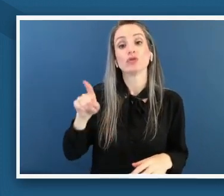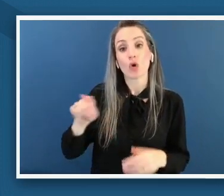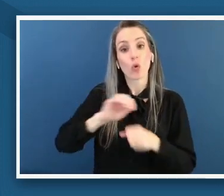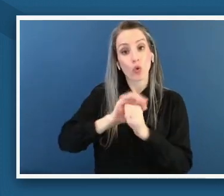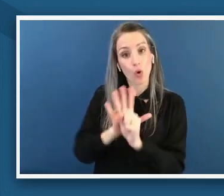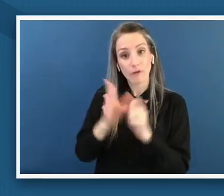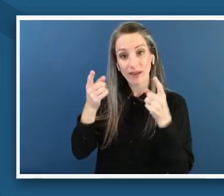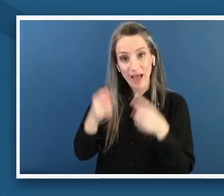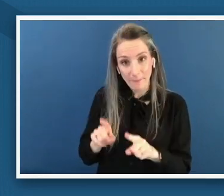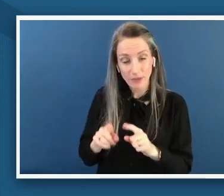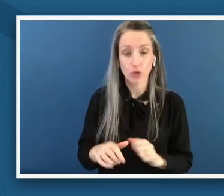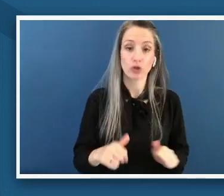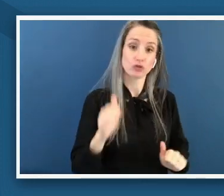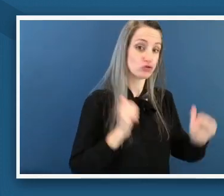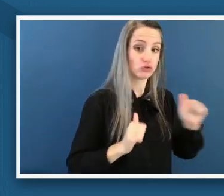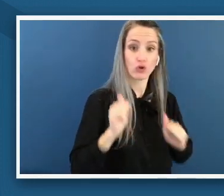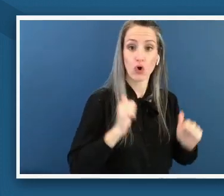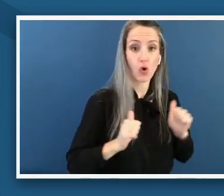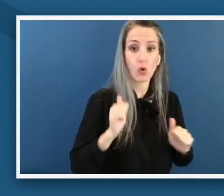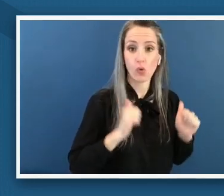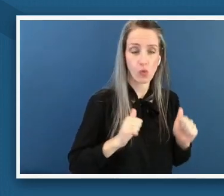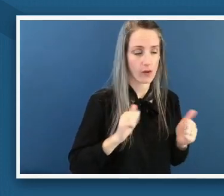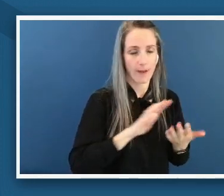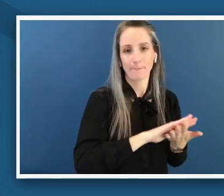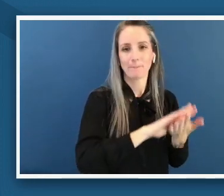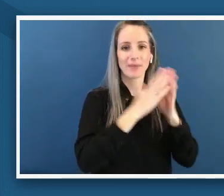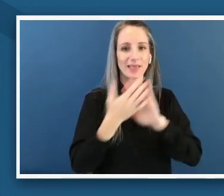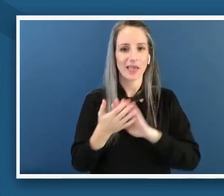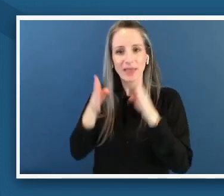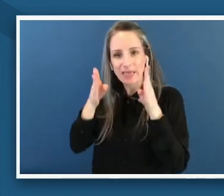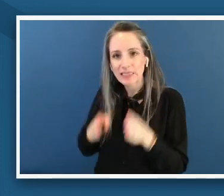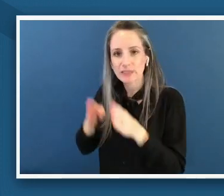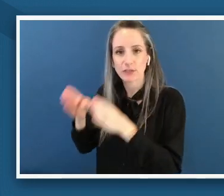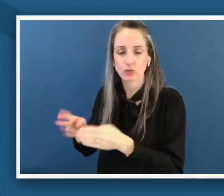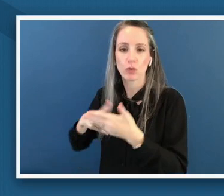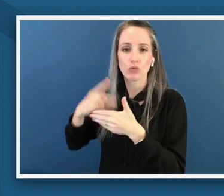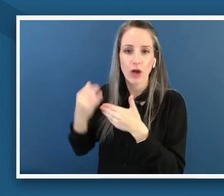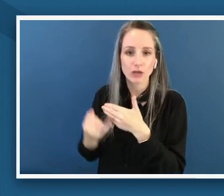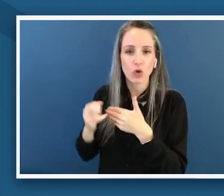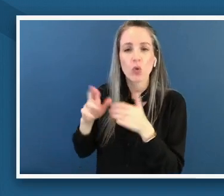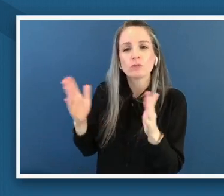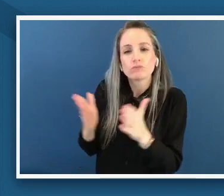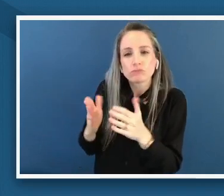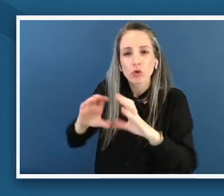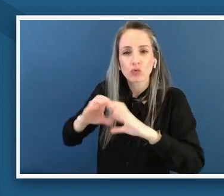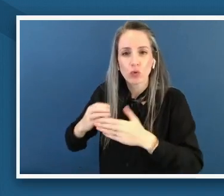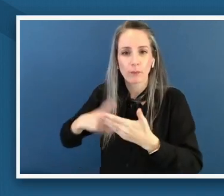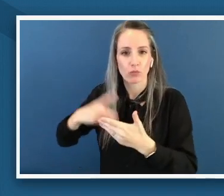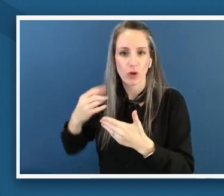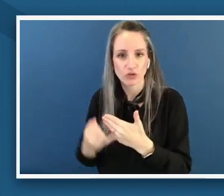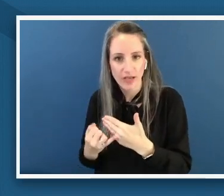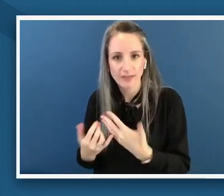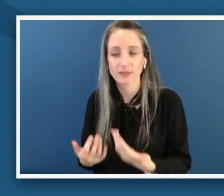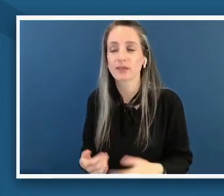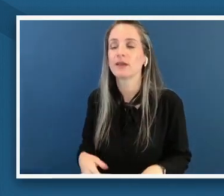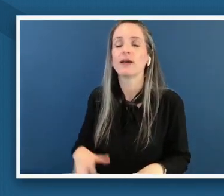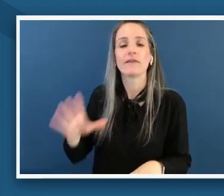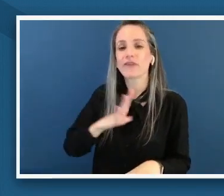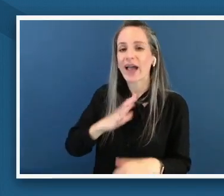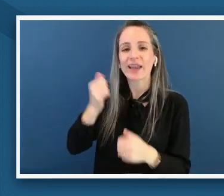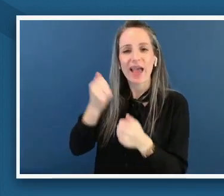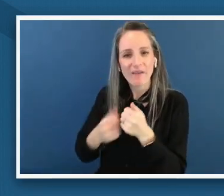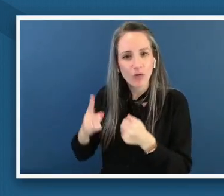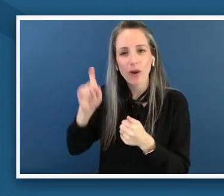individual projects or even projects they could work on in groups. So we would make everybody try dancing, try singing, try